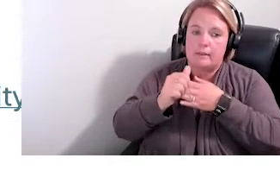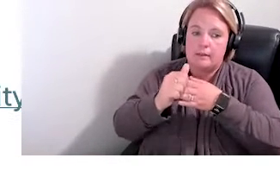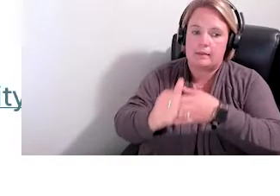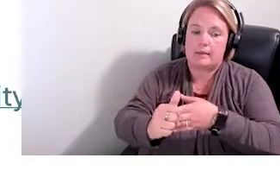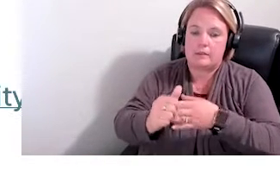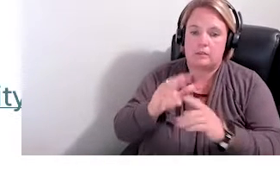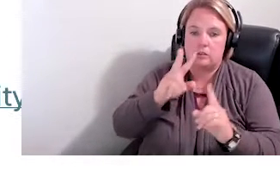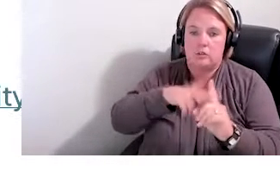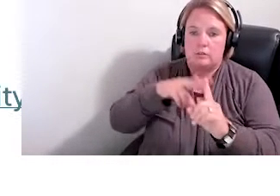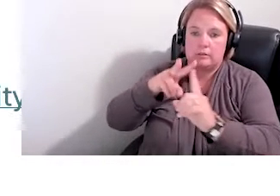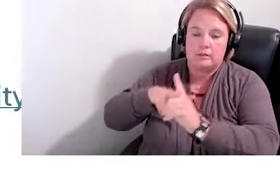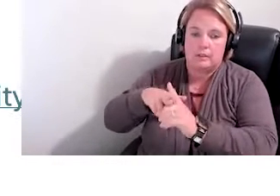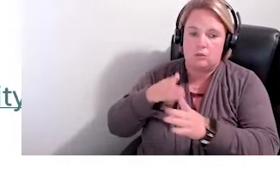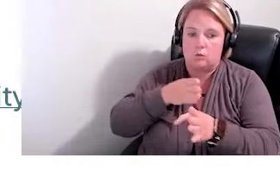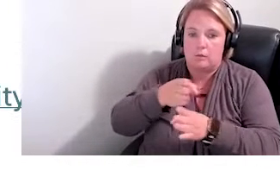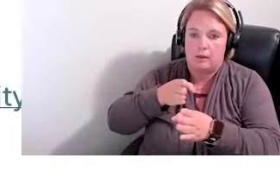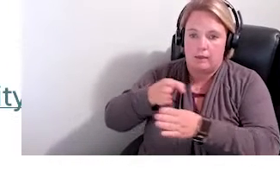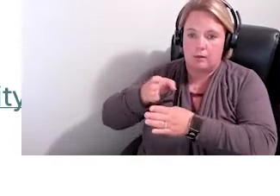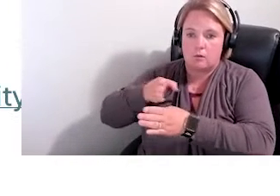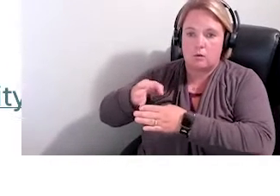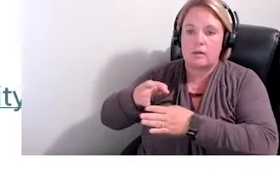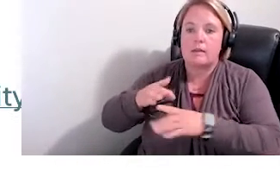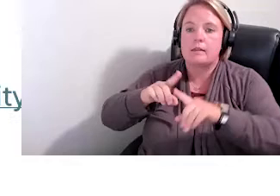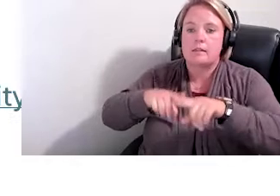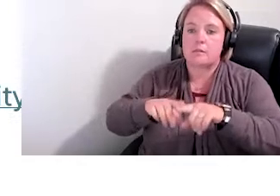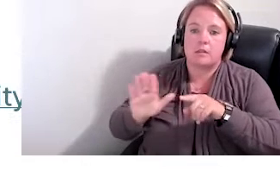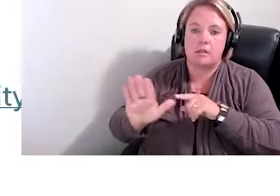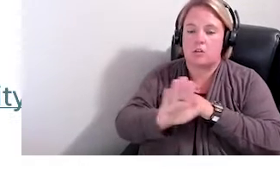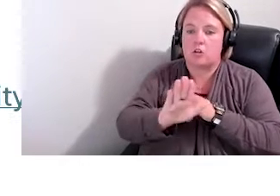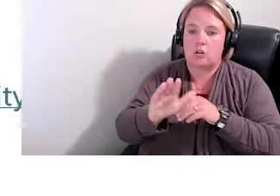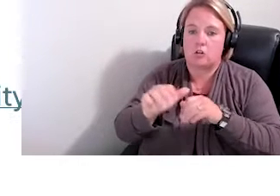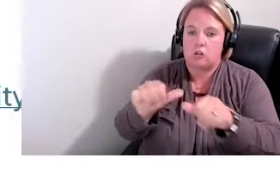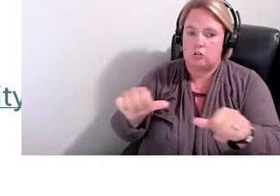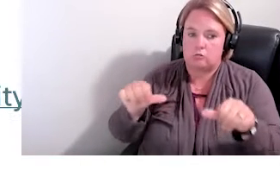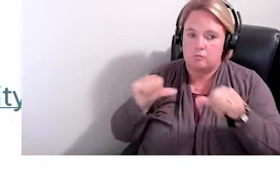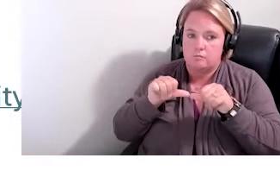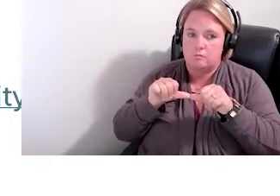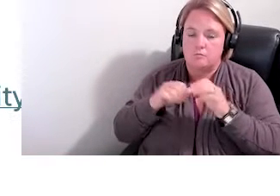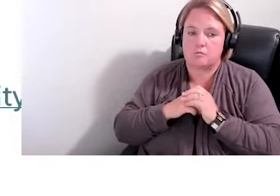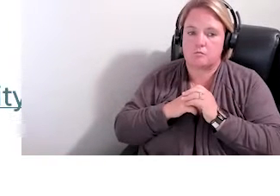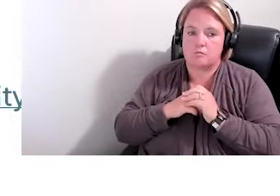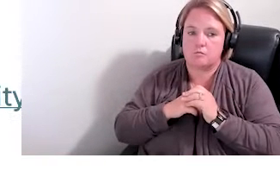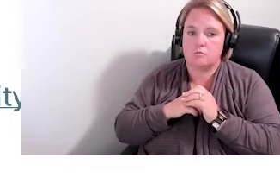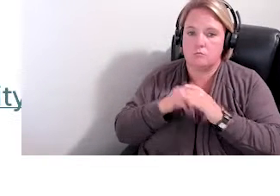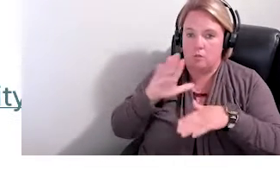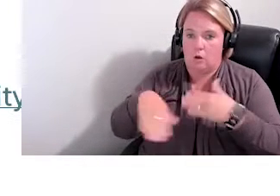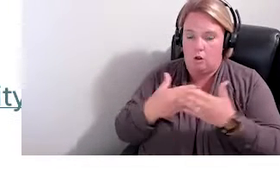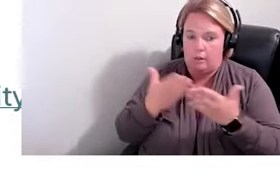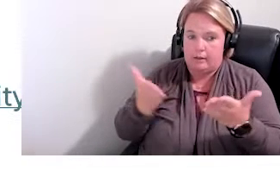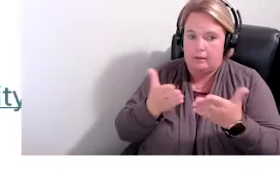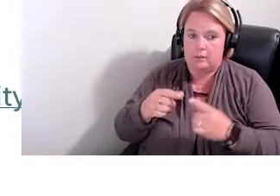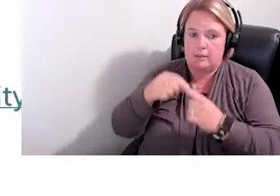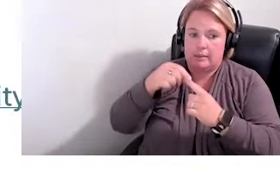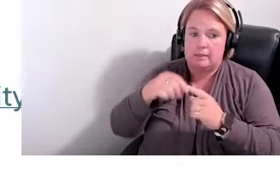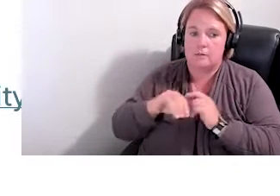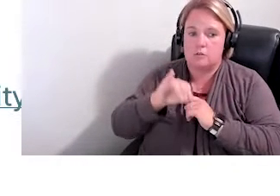to a pathway, depending on the areas that you're in. All of us that are here, except Julie